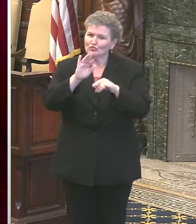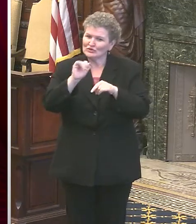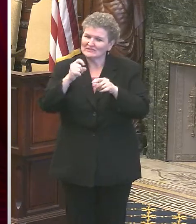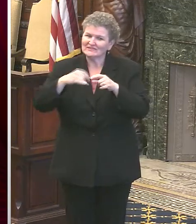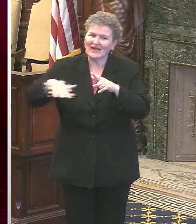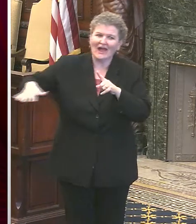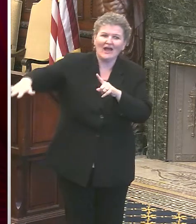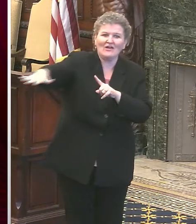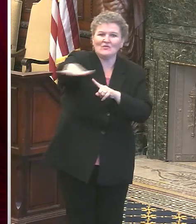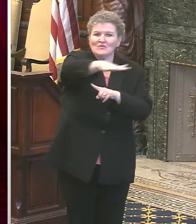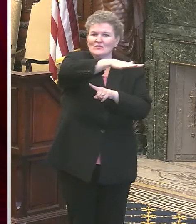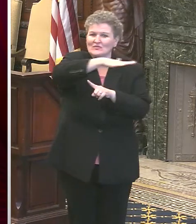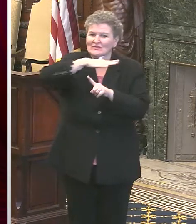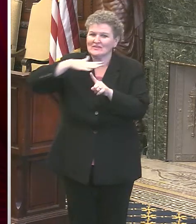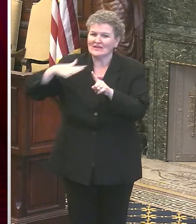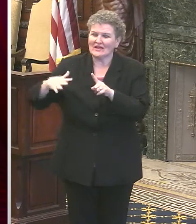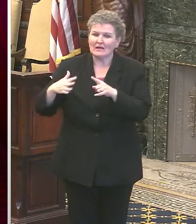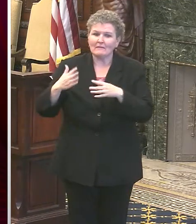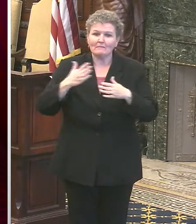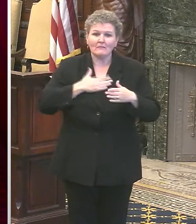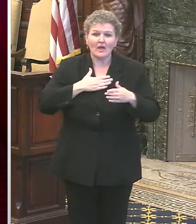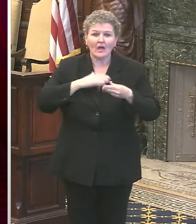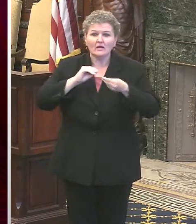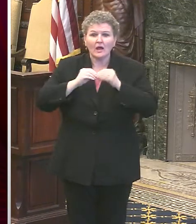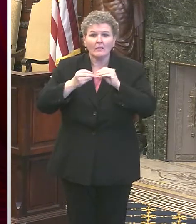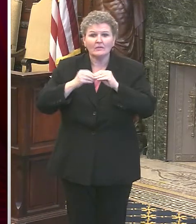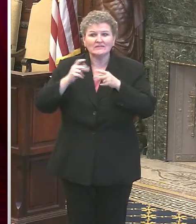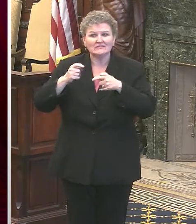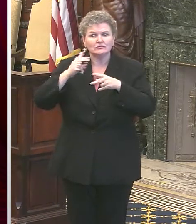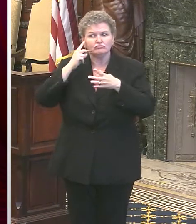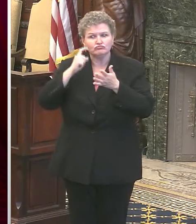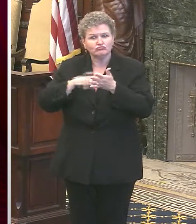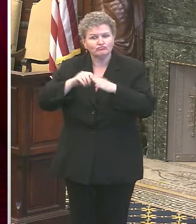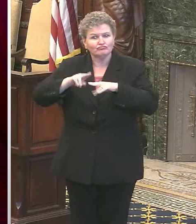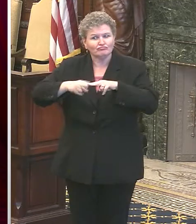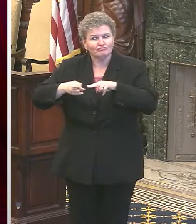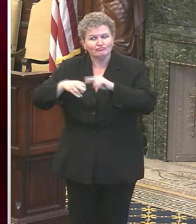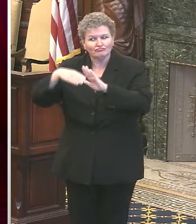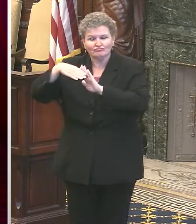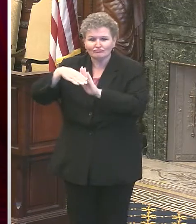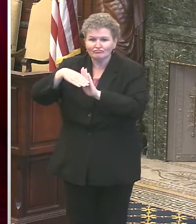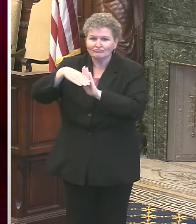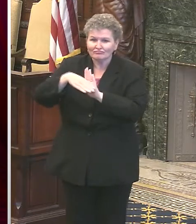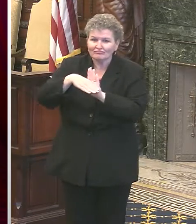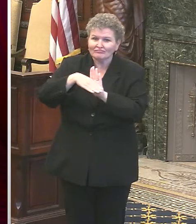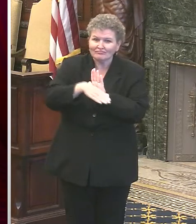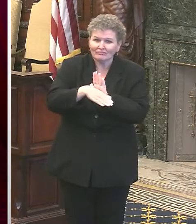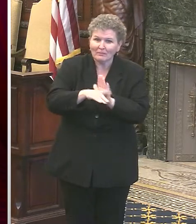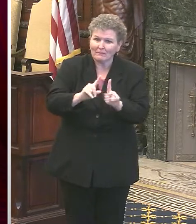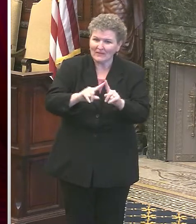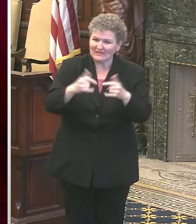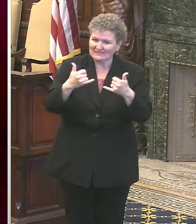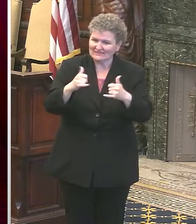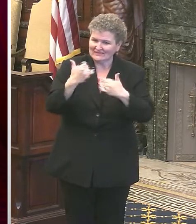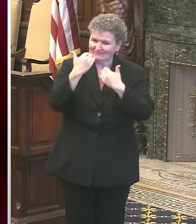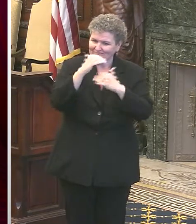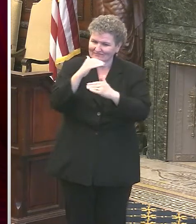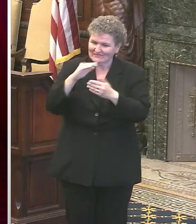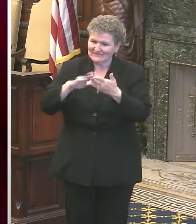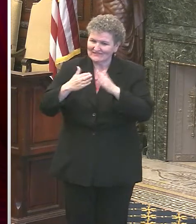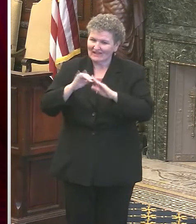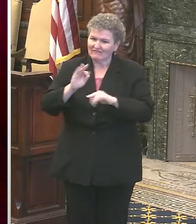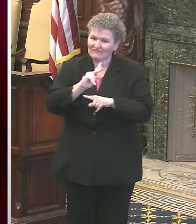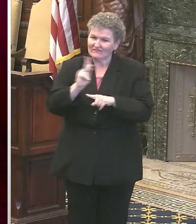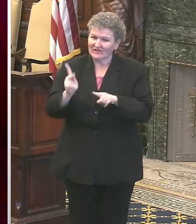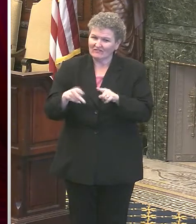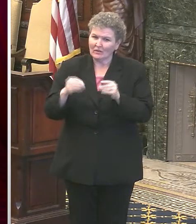Philadelphia's positive case numbers have dropped and that we've been able to ease many of the restrictions imposed earlier this year. But the